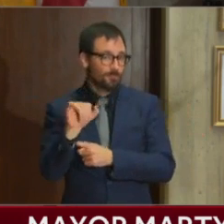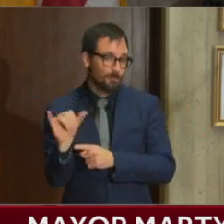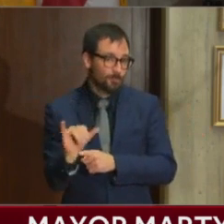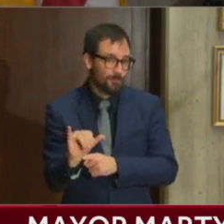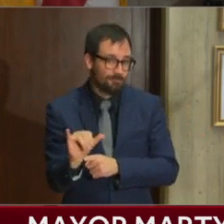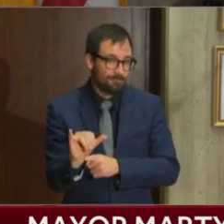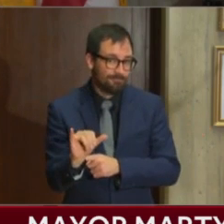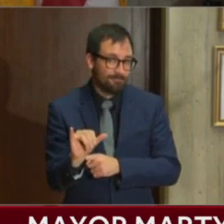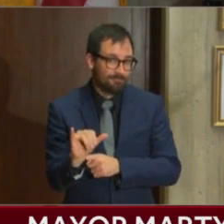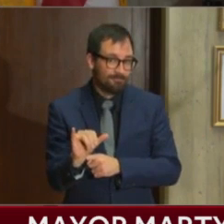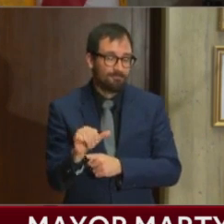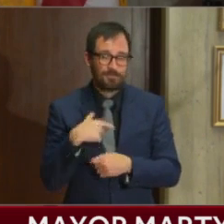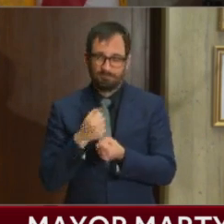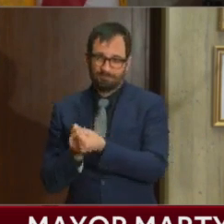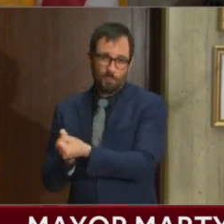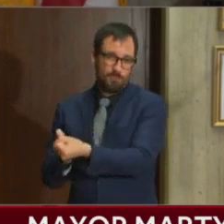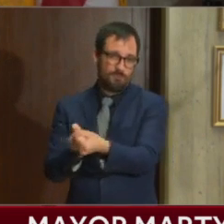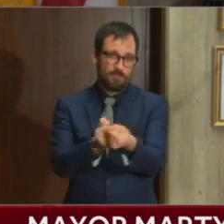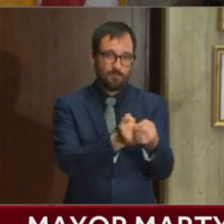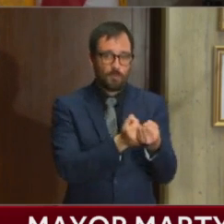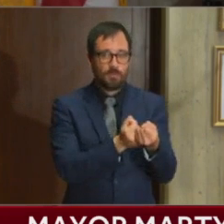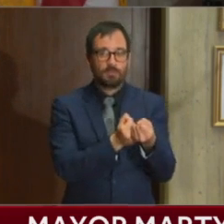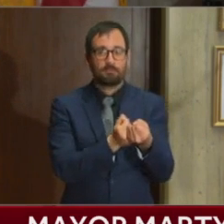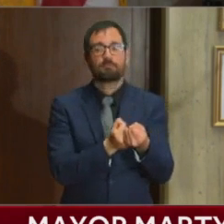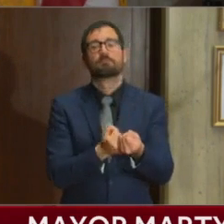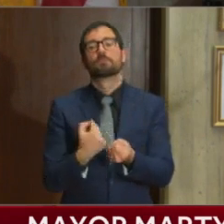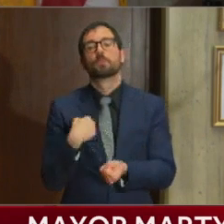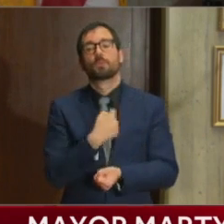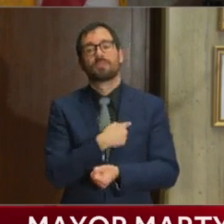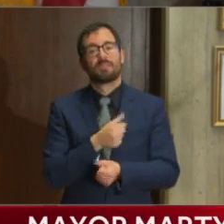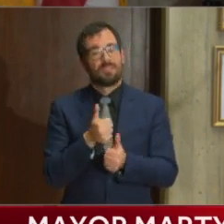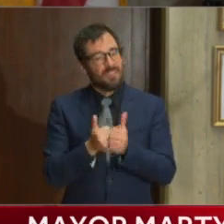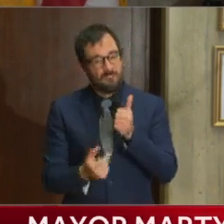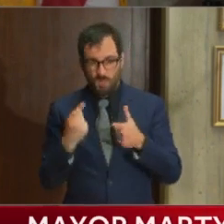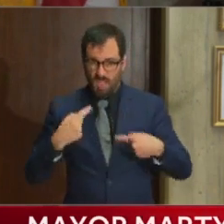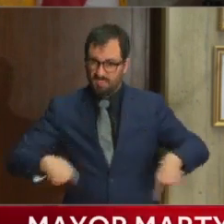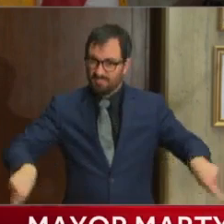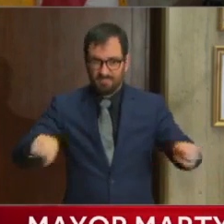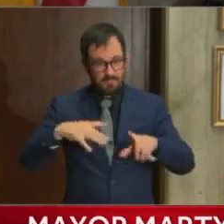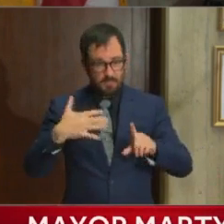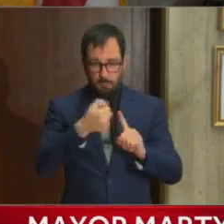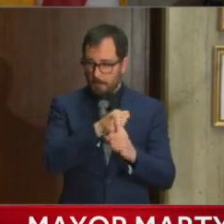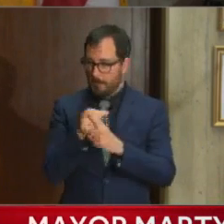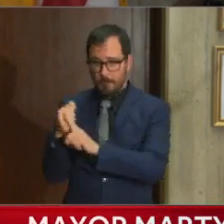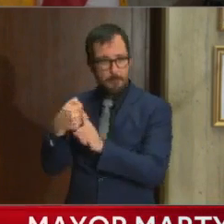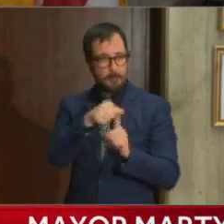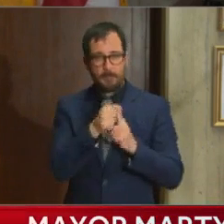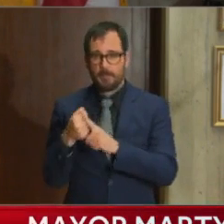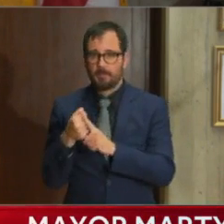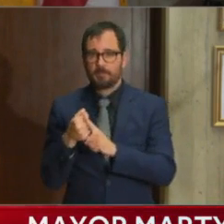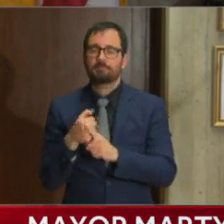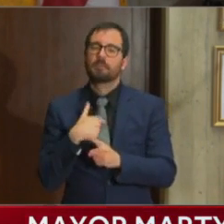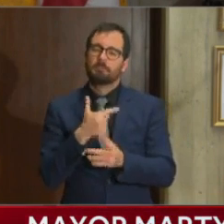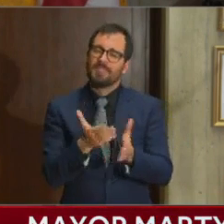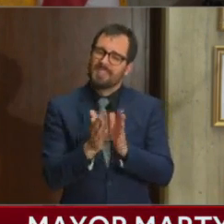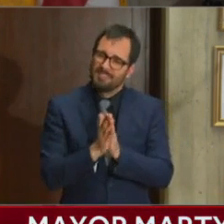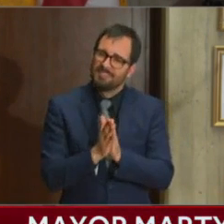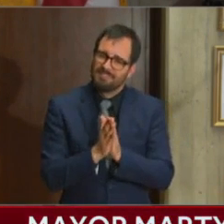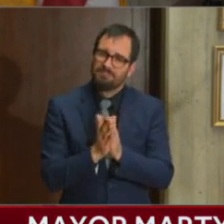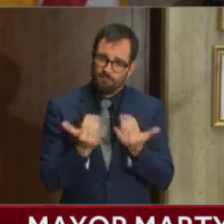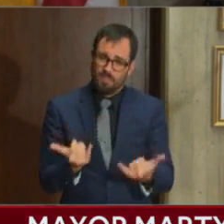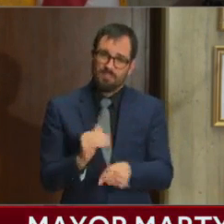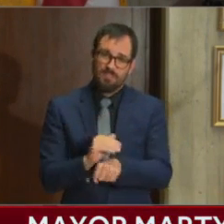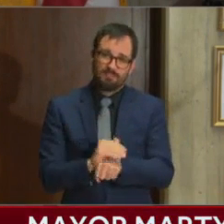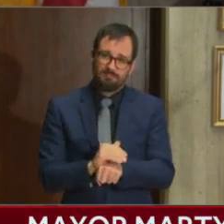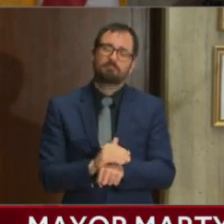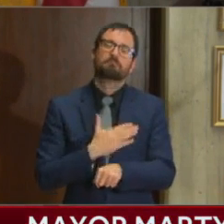what happens moving forward. So I'm asking you tonight, follow the precautions that we're recommending. This is not someone